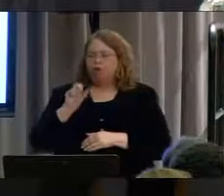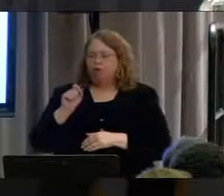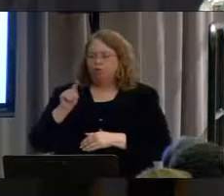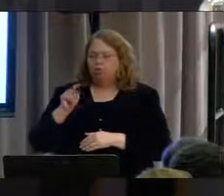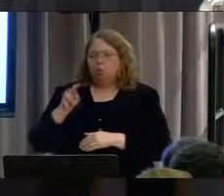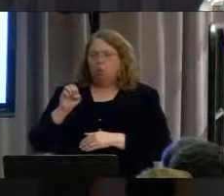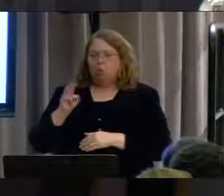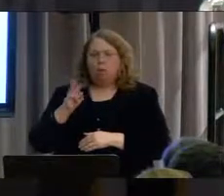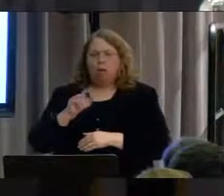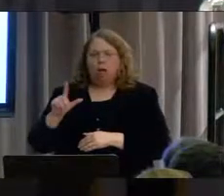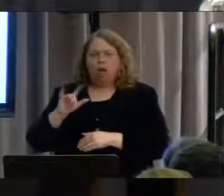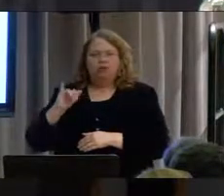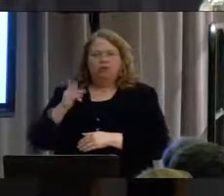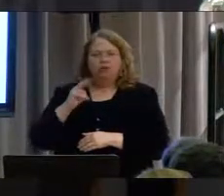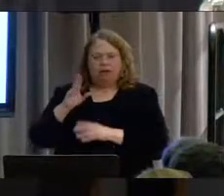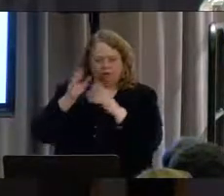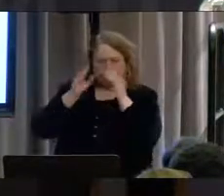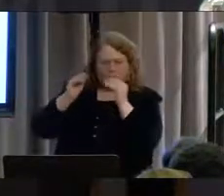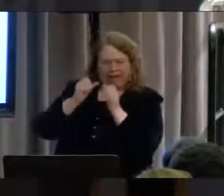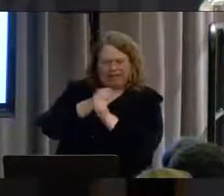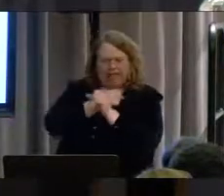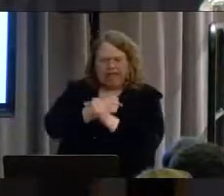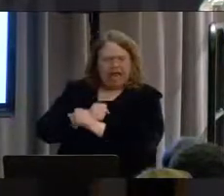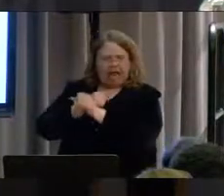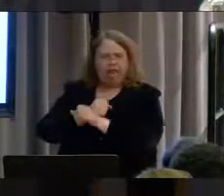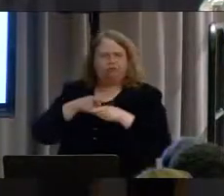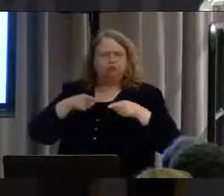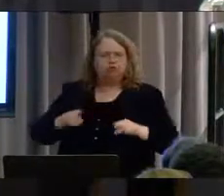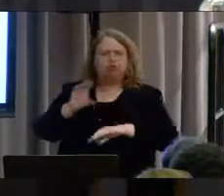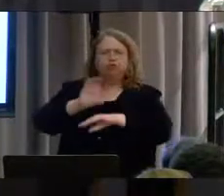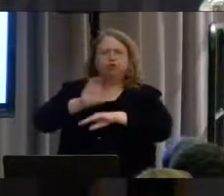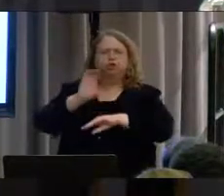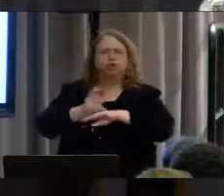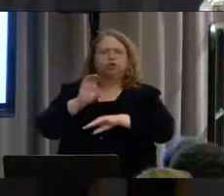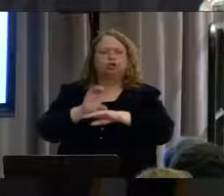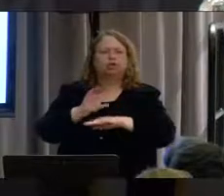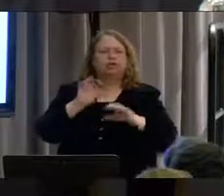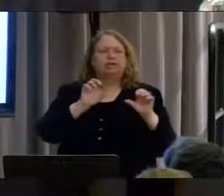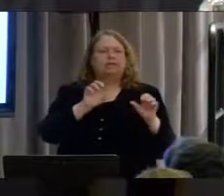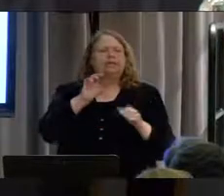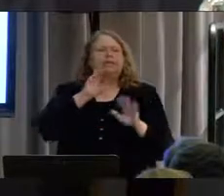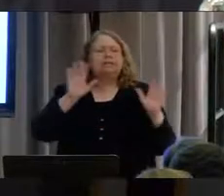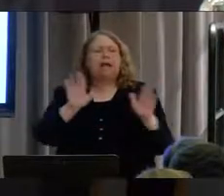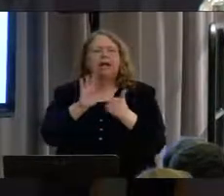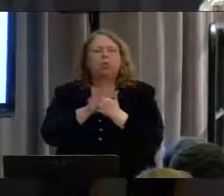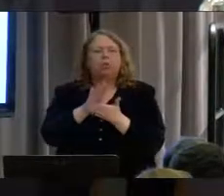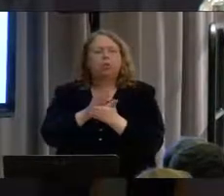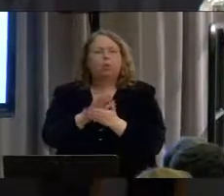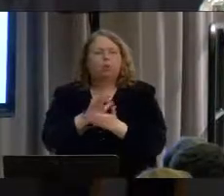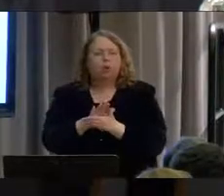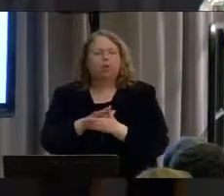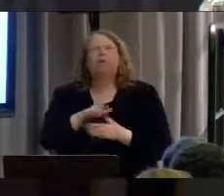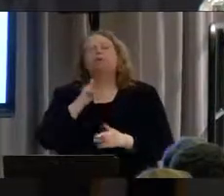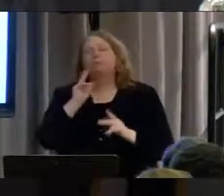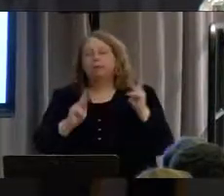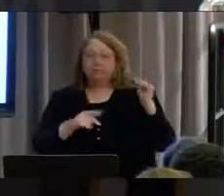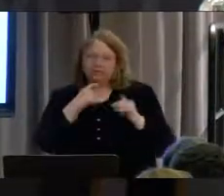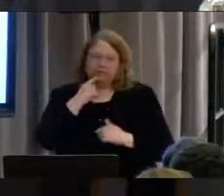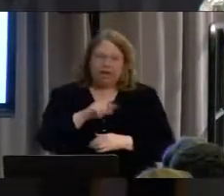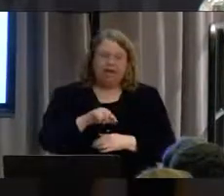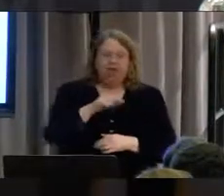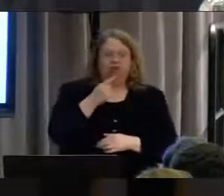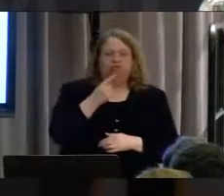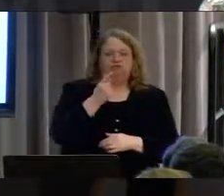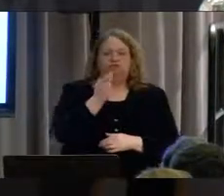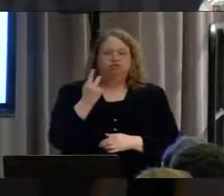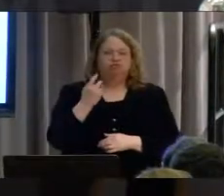slaves at Sunday school. That was sort of a recurring motif. And of course, everybody brought up that General Lee was